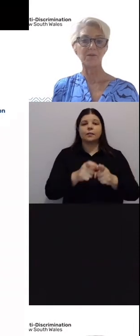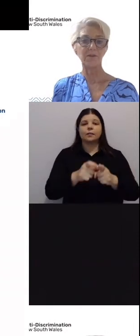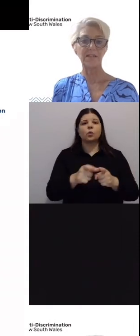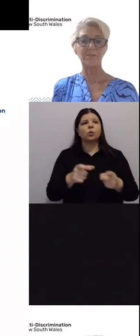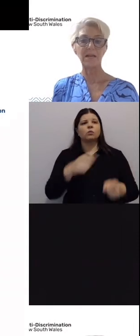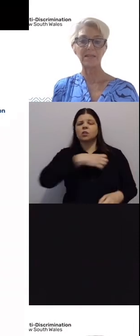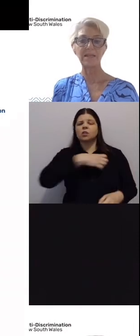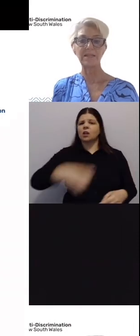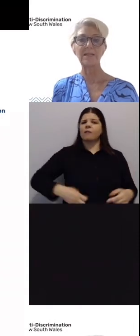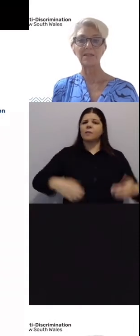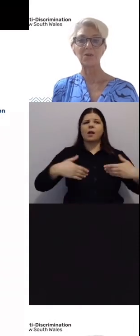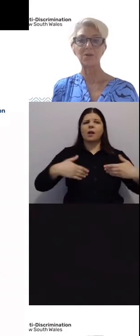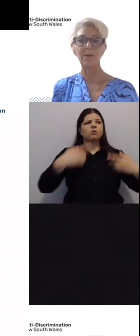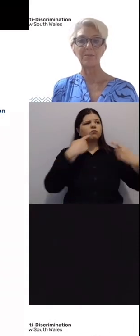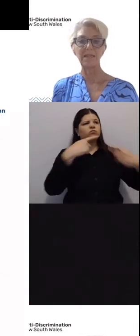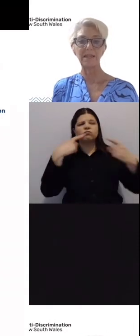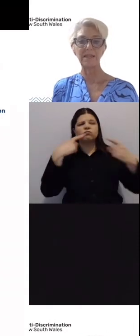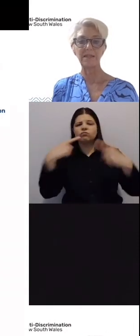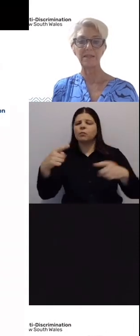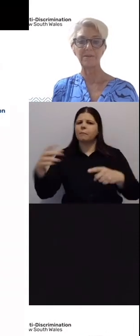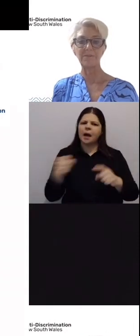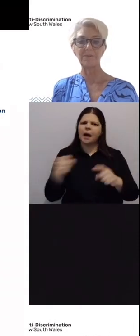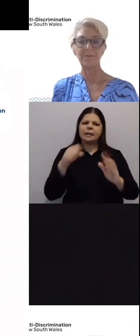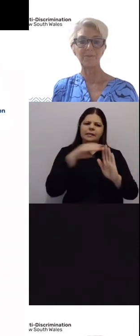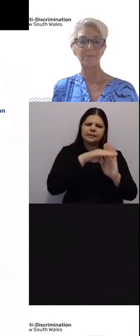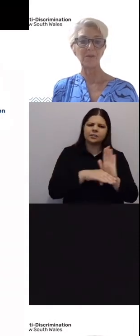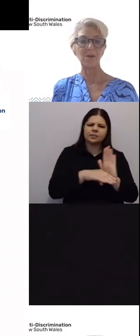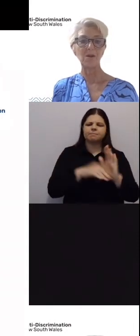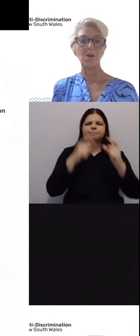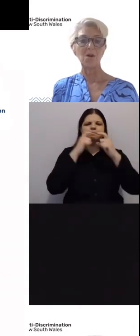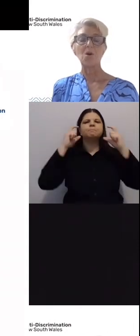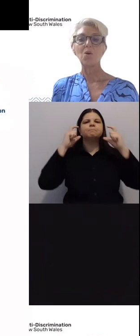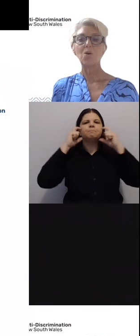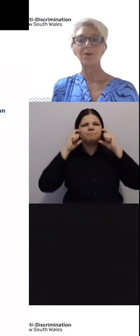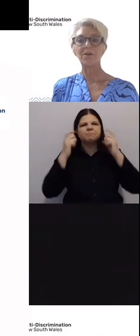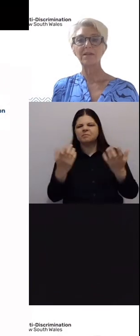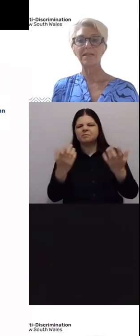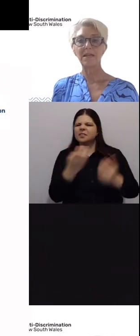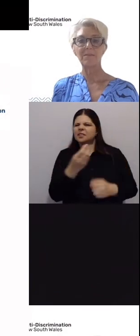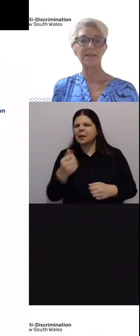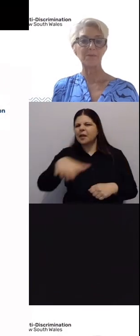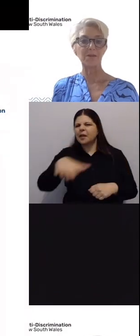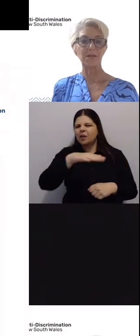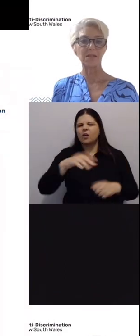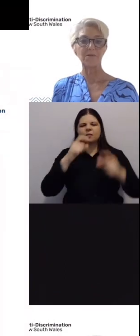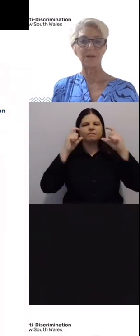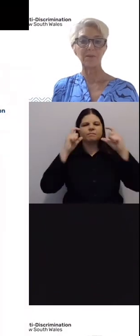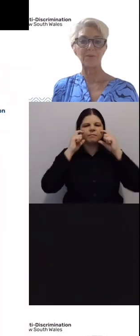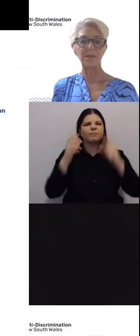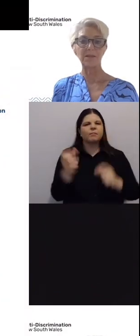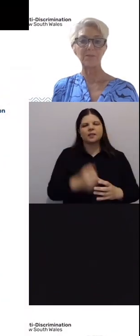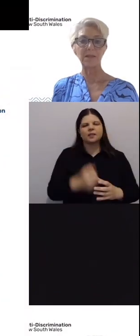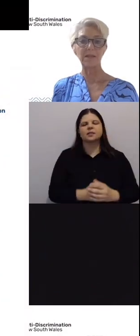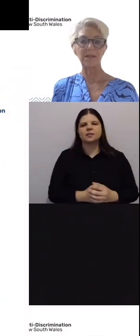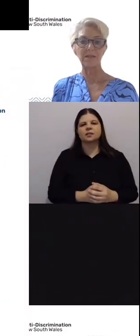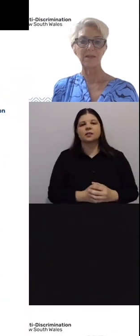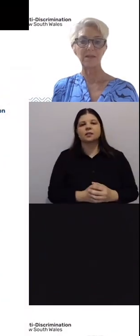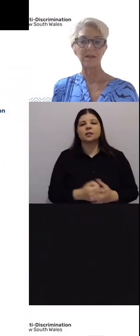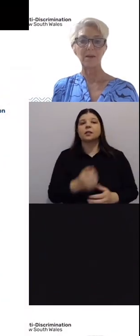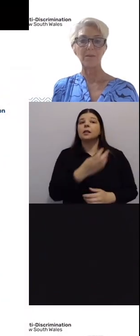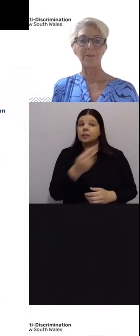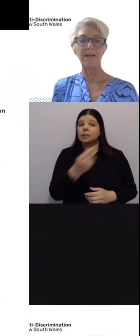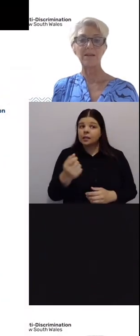as the use of face masks in certain public settings. Although there are some exemptions for people with